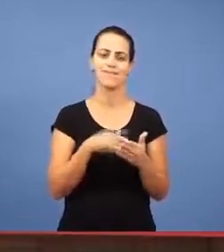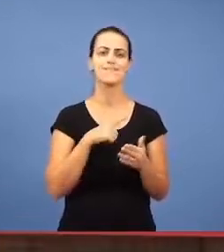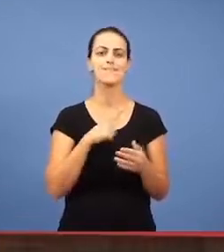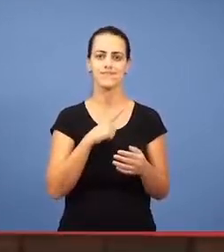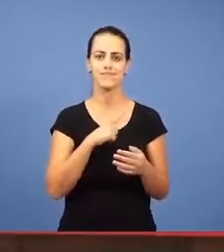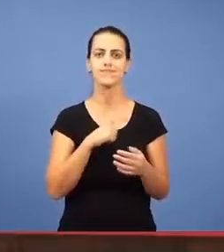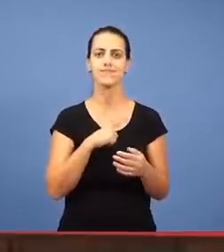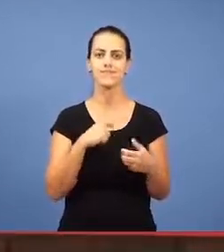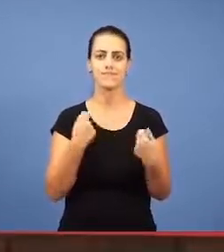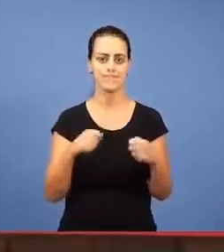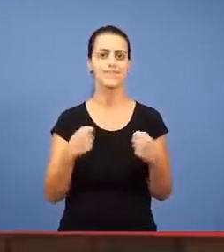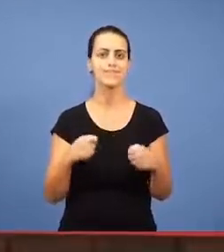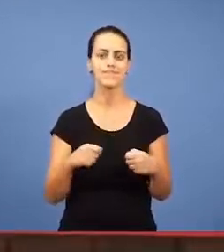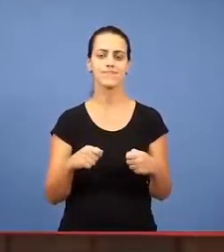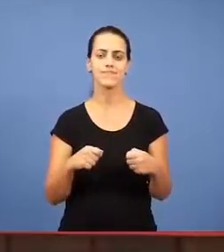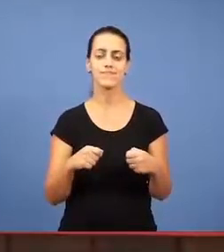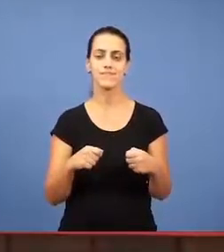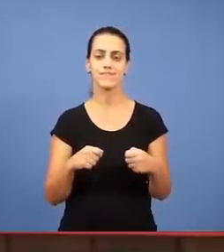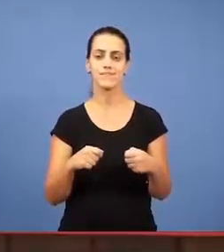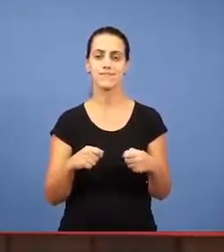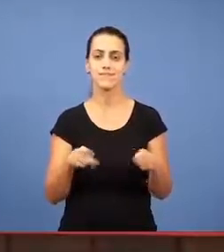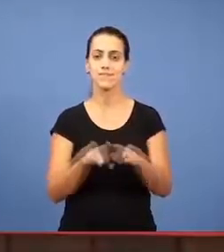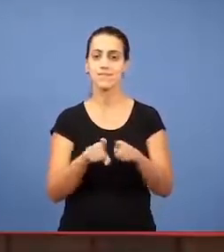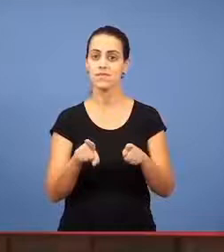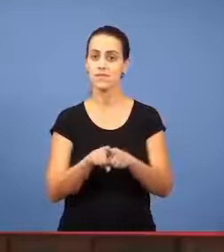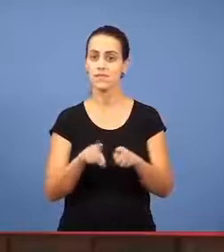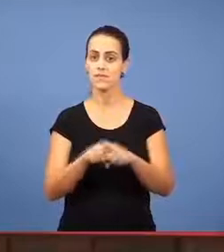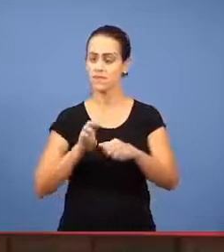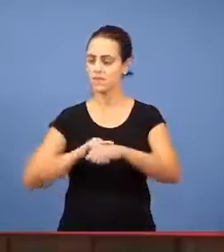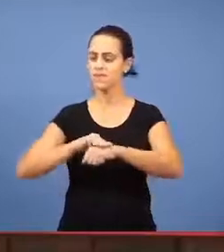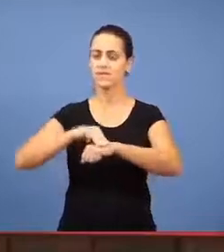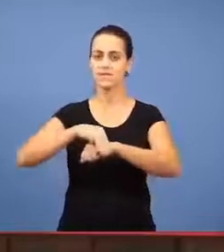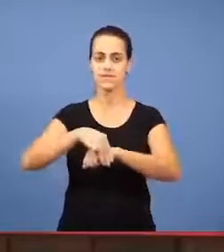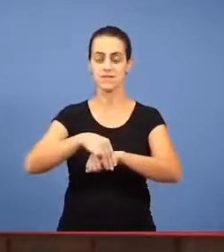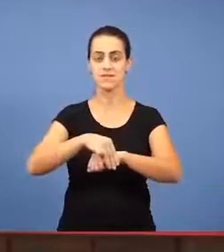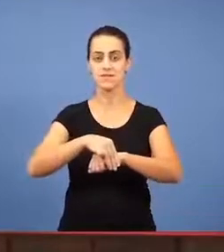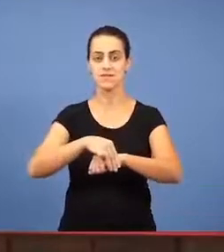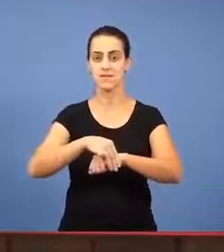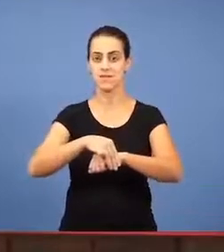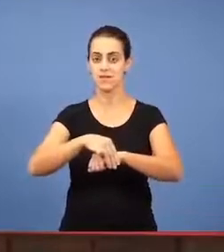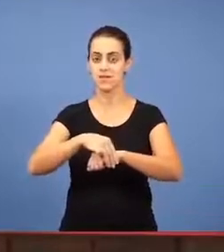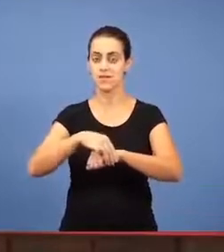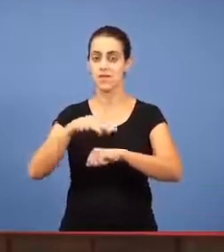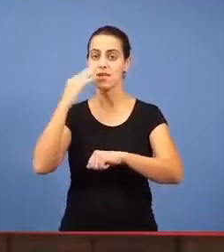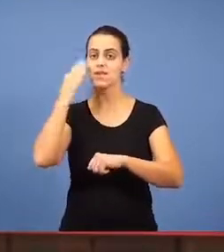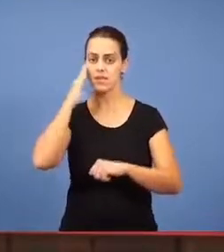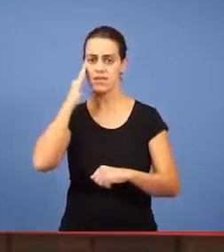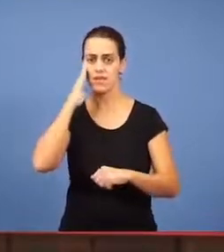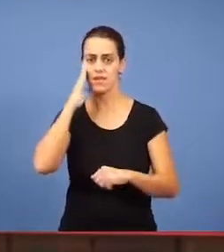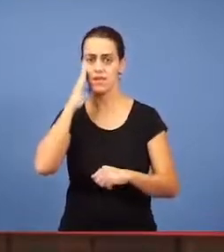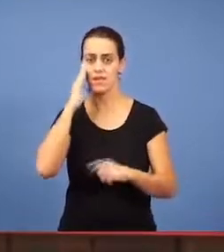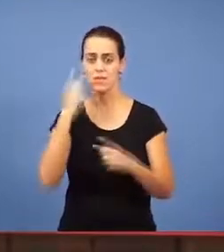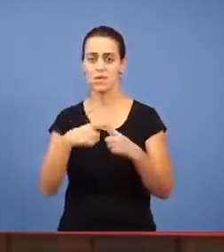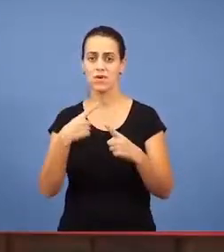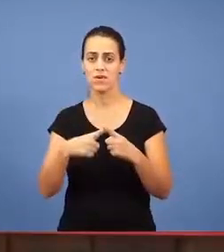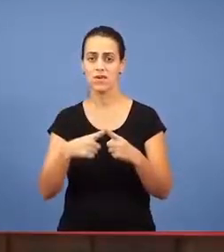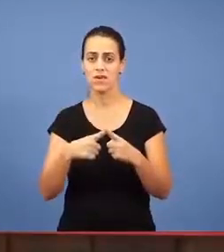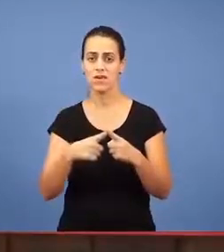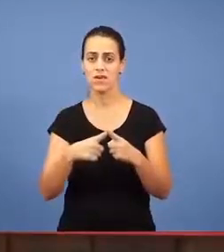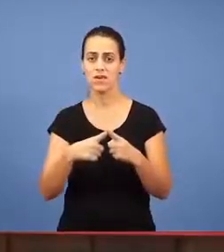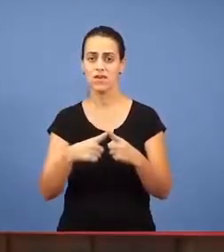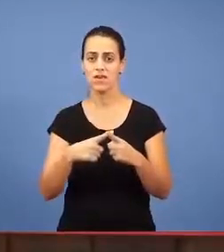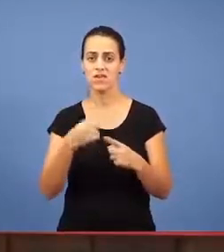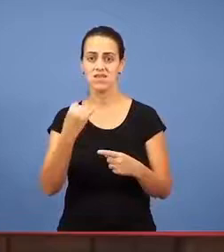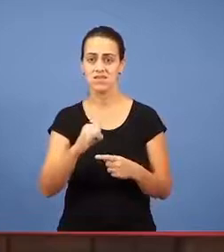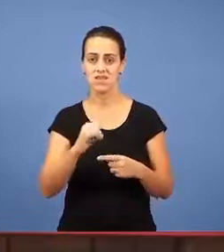we and the ministry is to begin to be the ministry that is